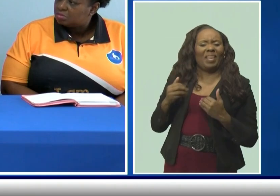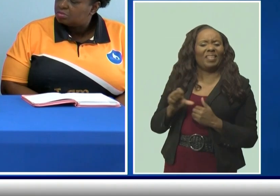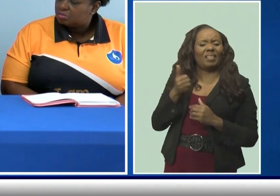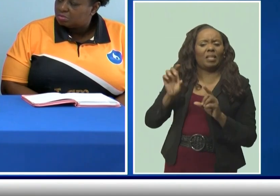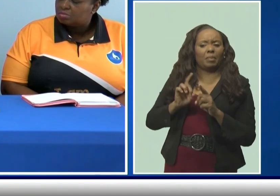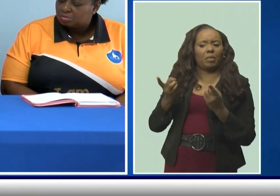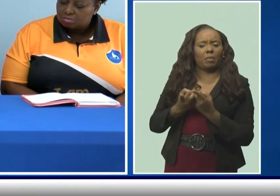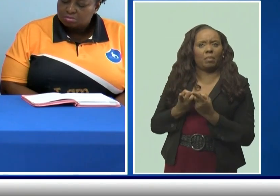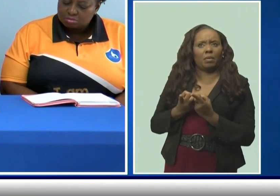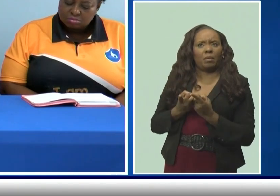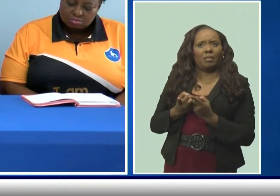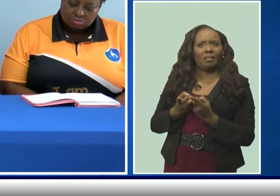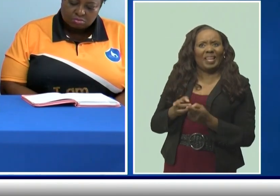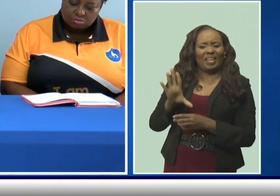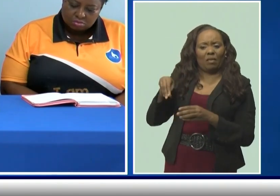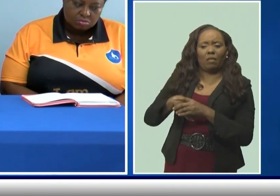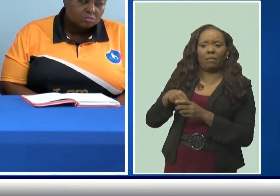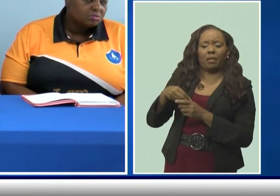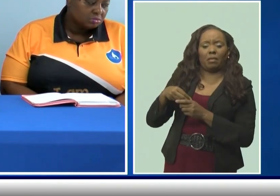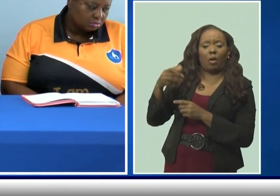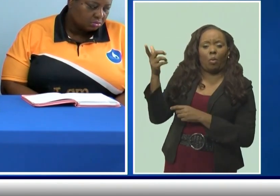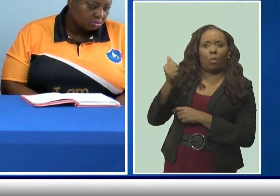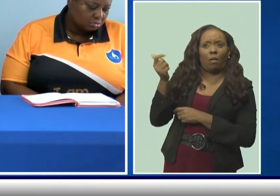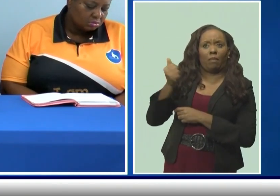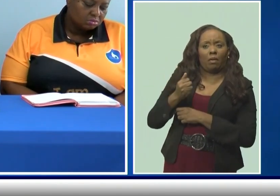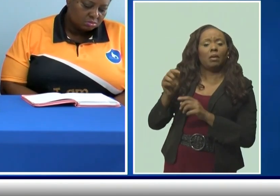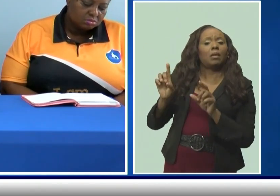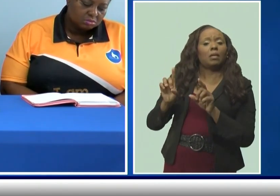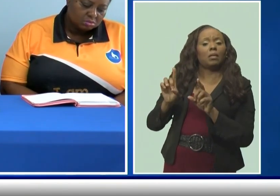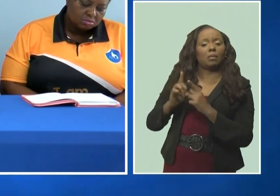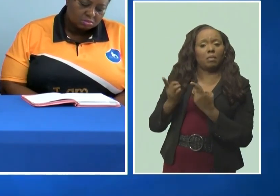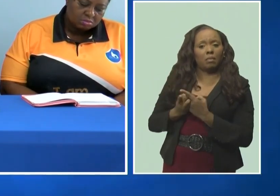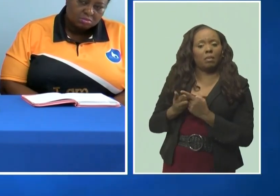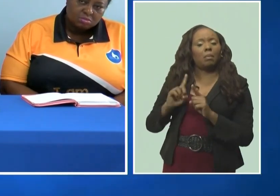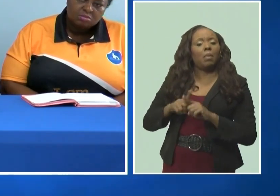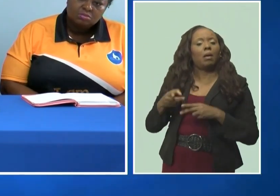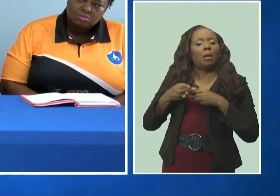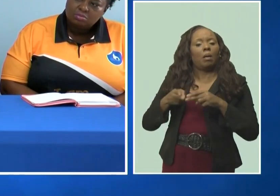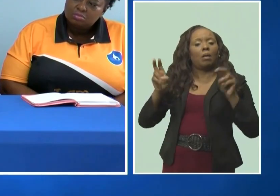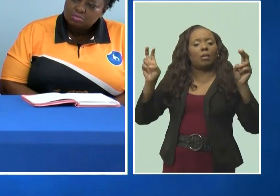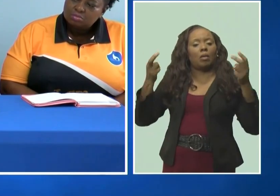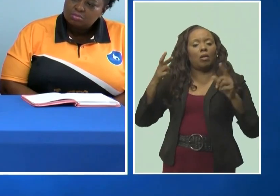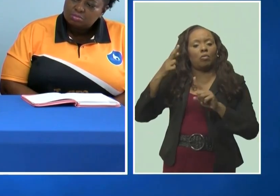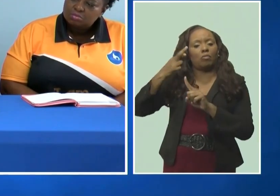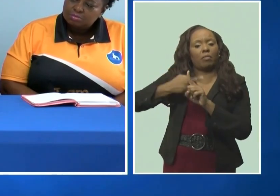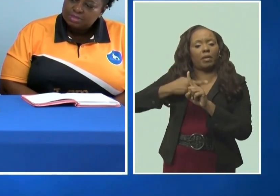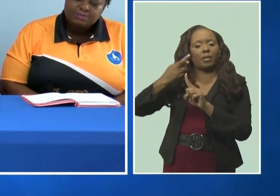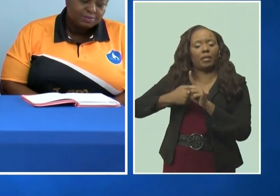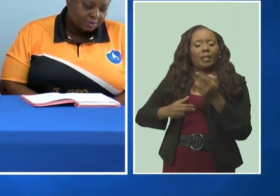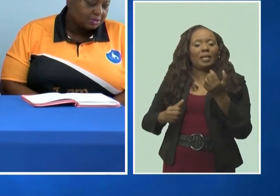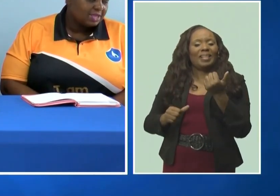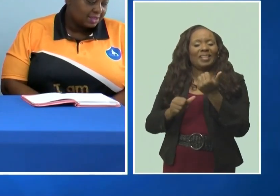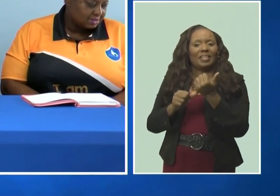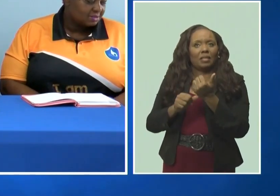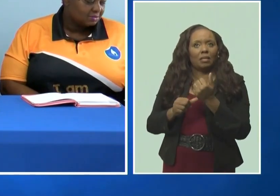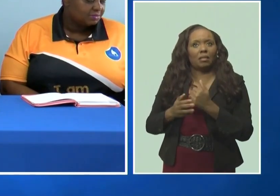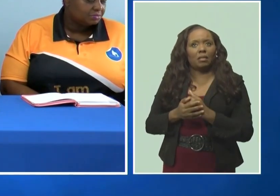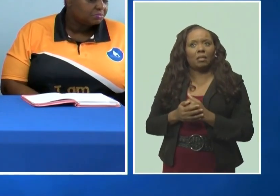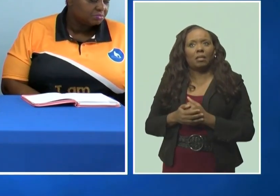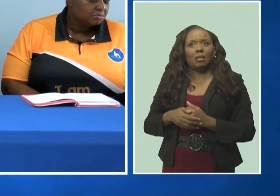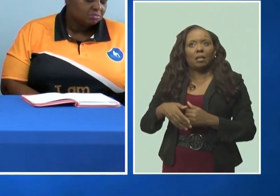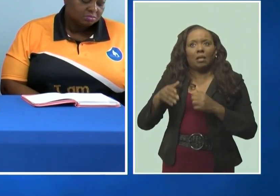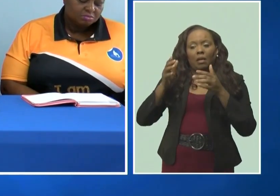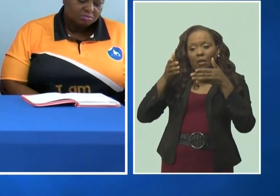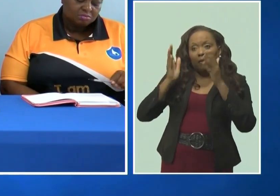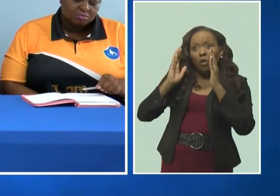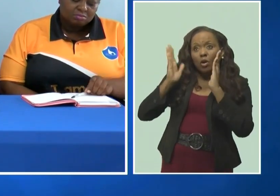at within welfare, a rental assistant department that focuses on socially displaced people. Yeah?